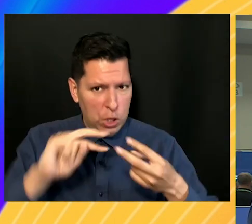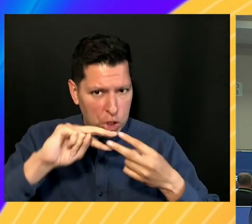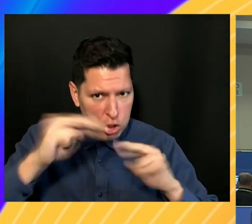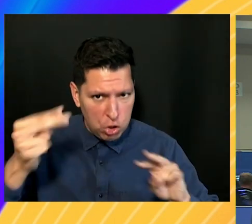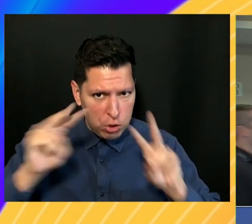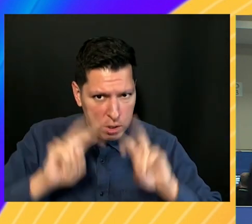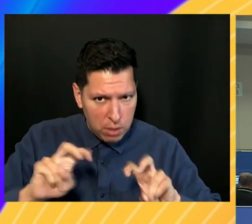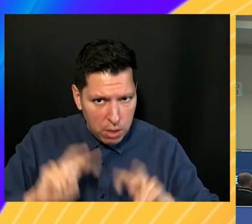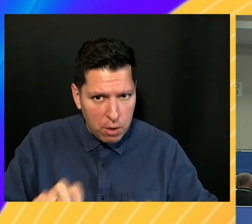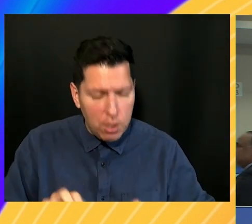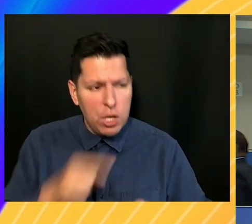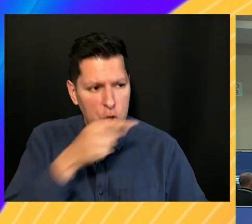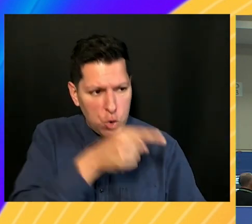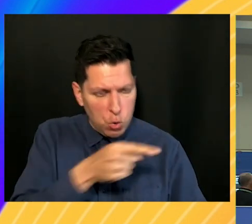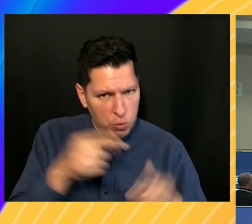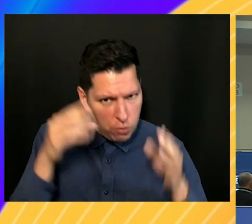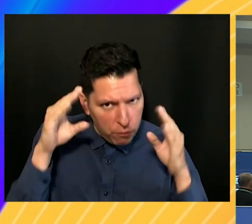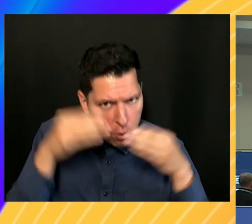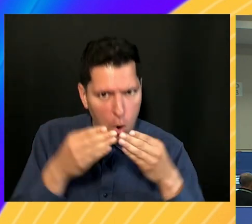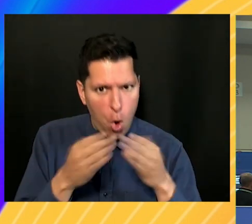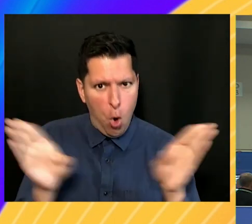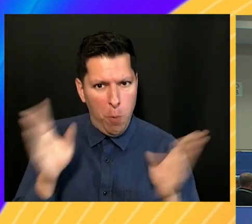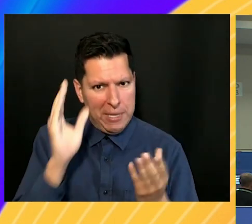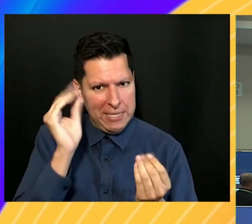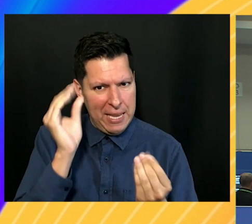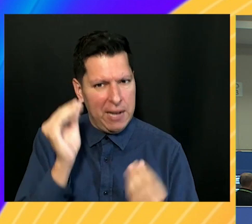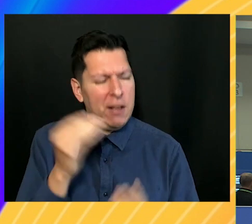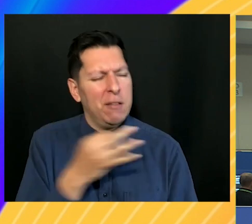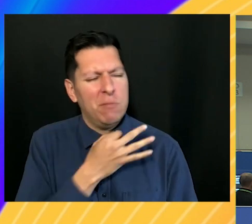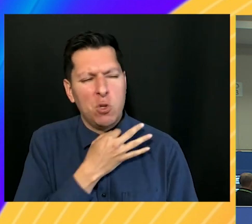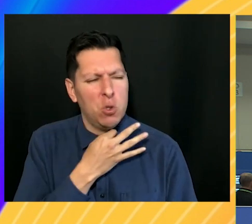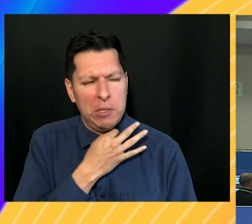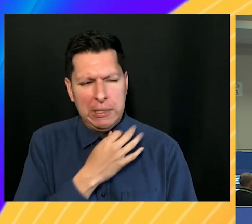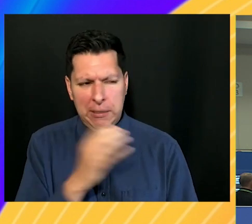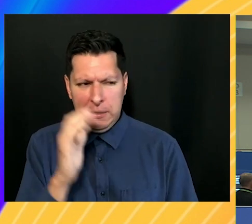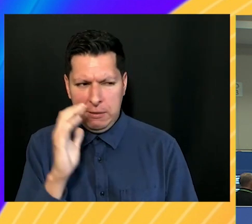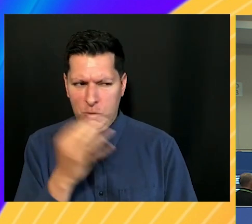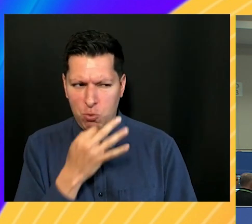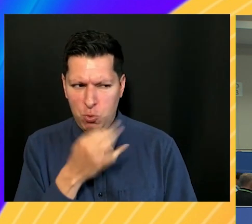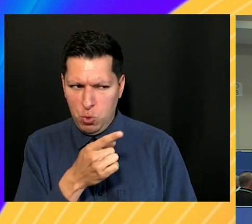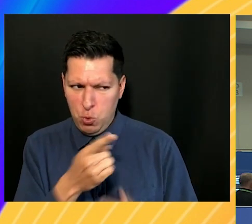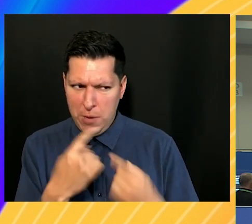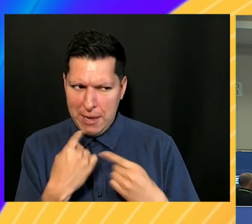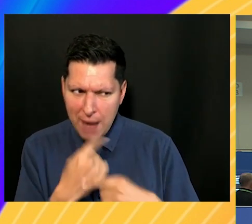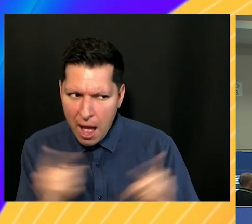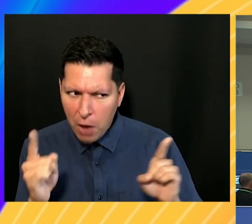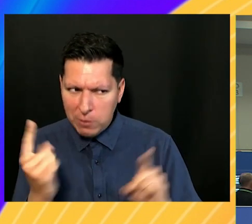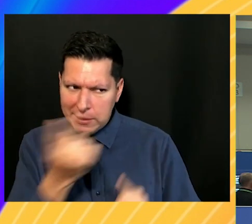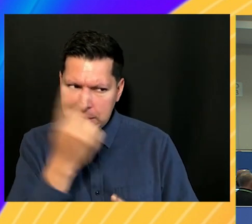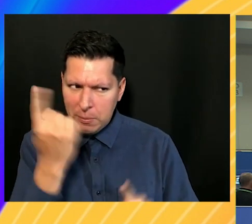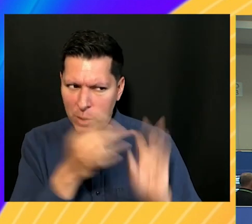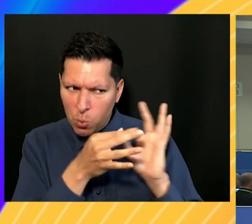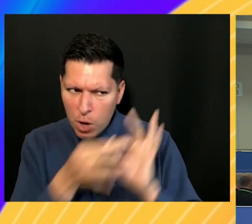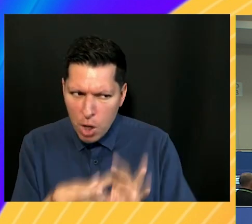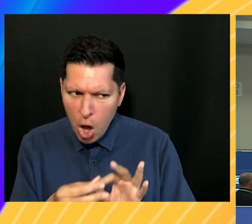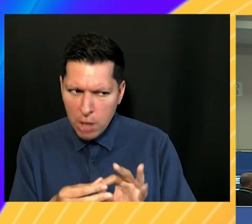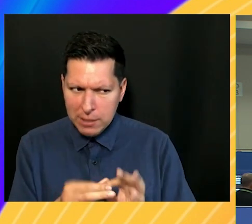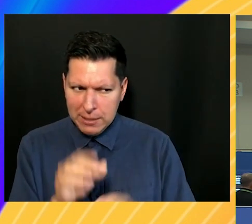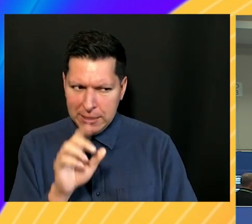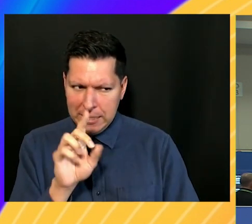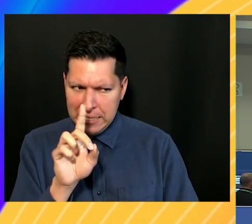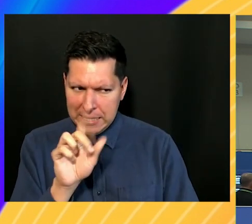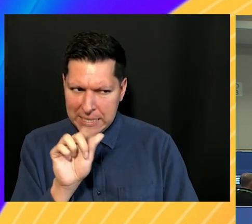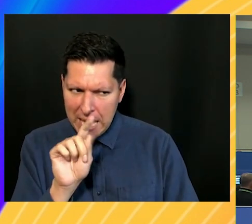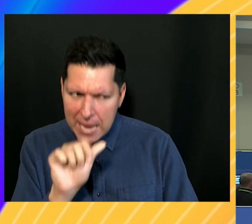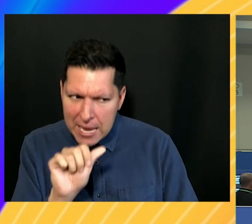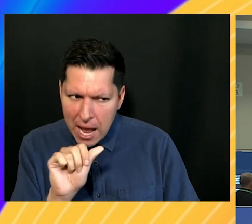open data. Something tells me there's something really awesome that you're about to tell us about this specific data set for